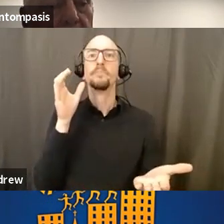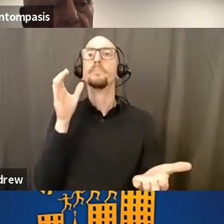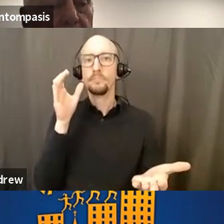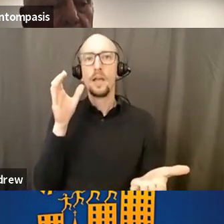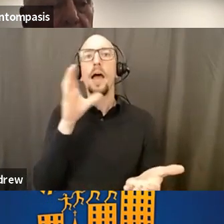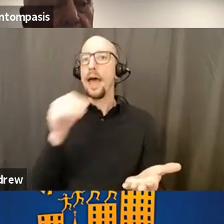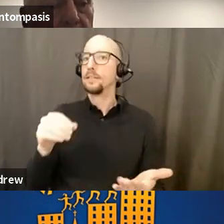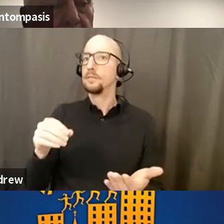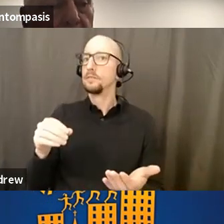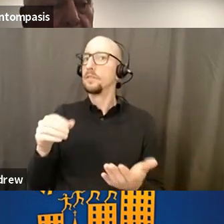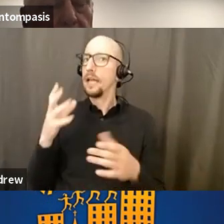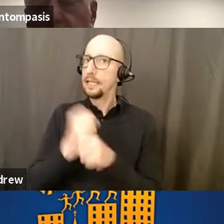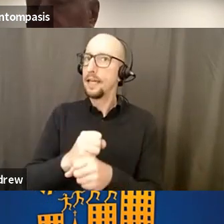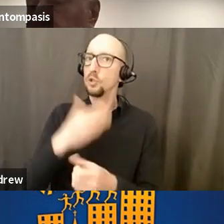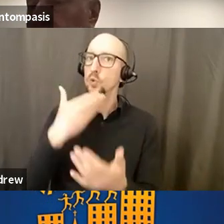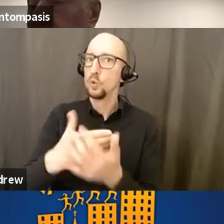data-driven